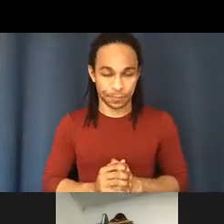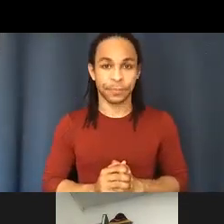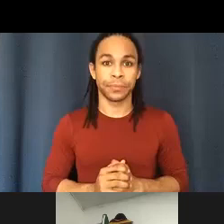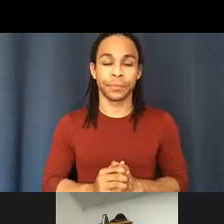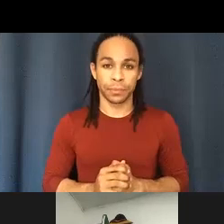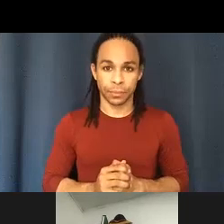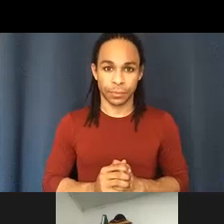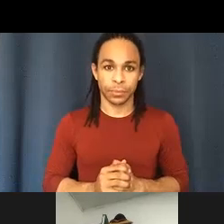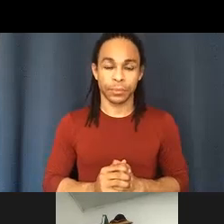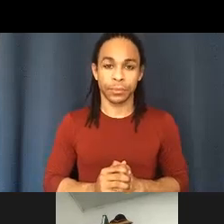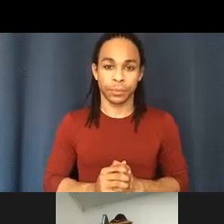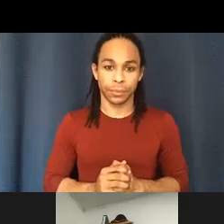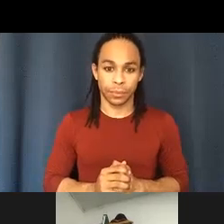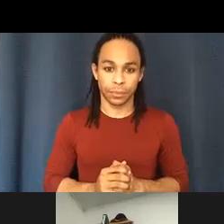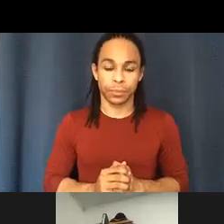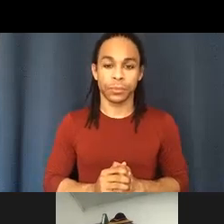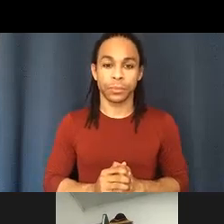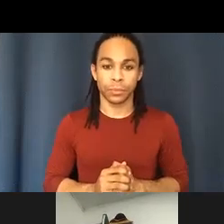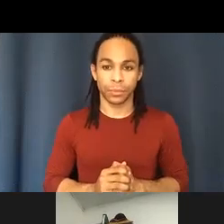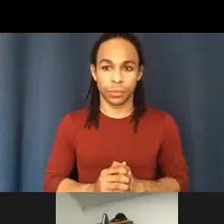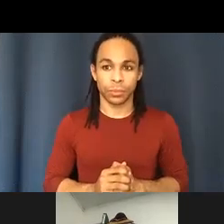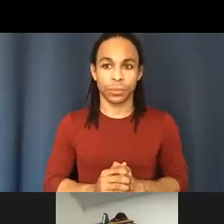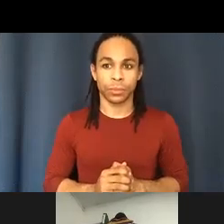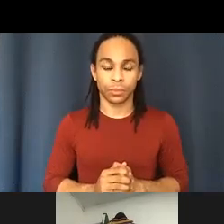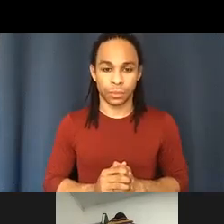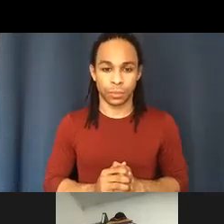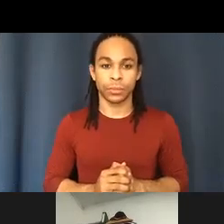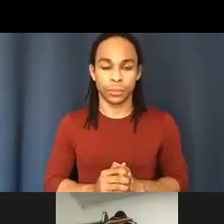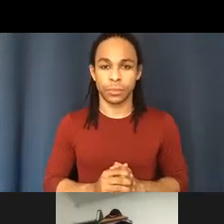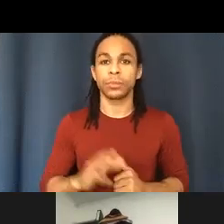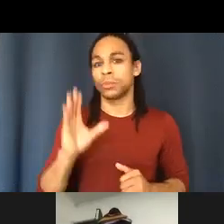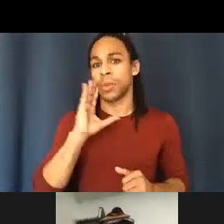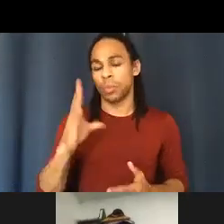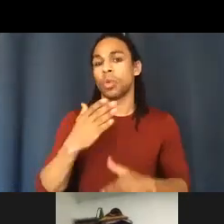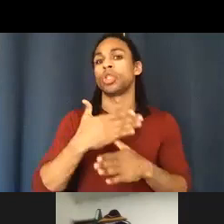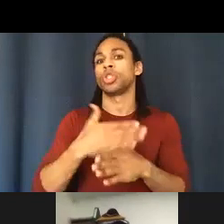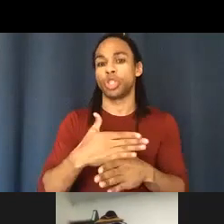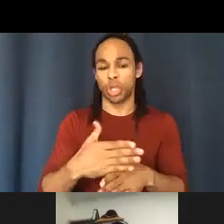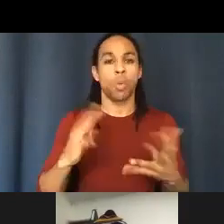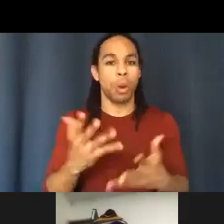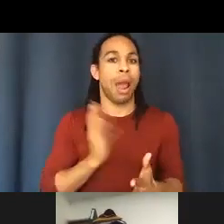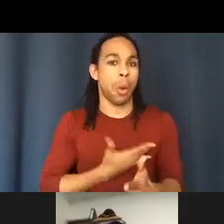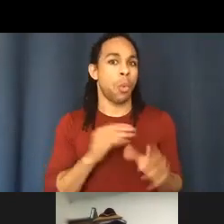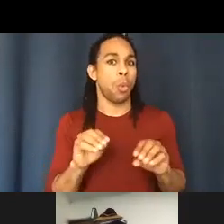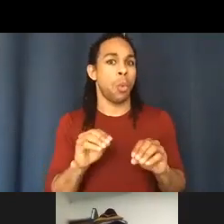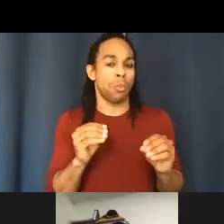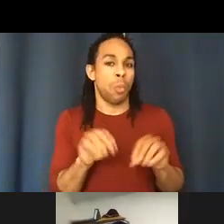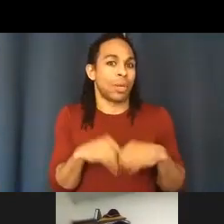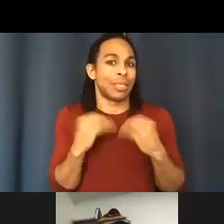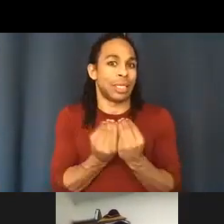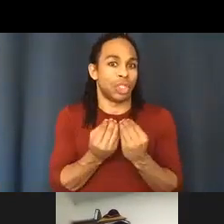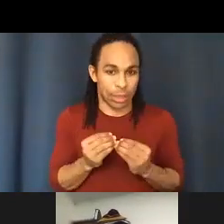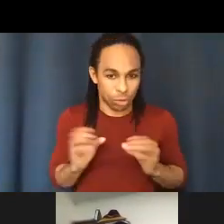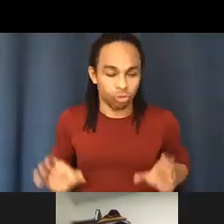will resume in words and share. Our organization has worked in a similar way than others that have